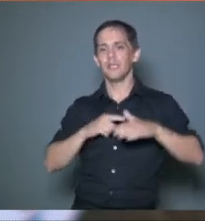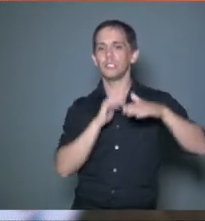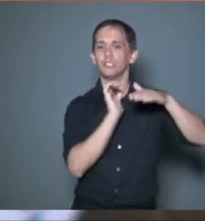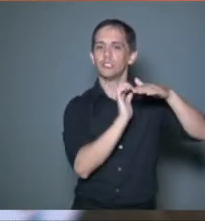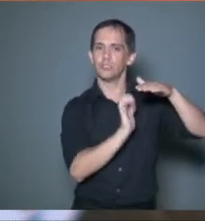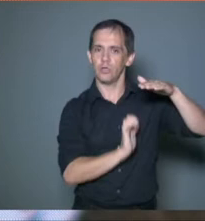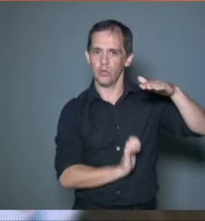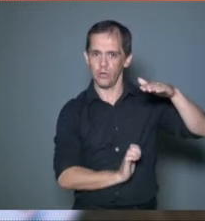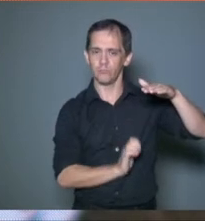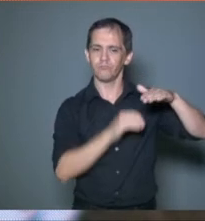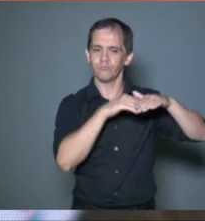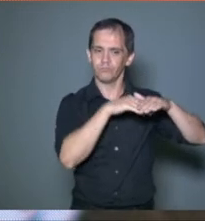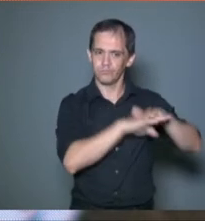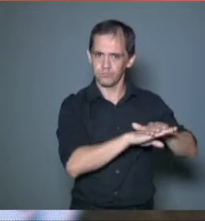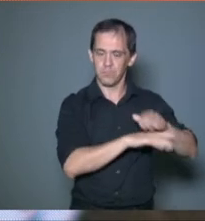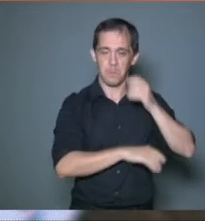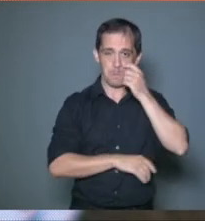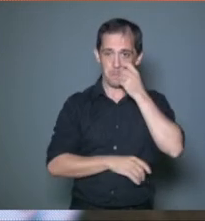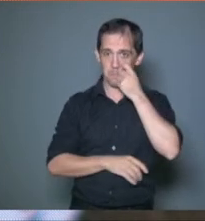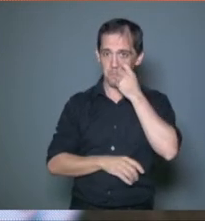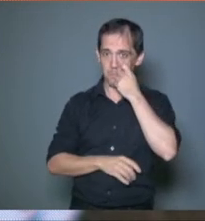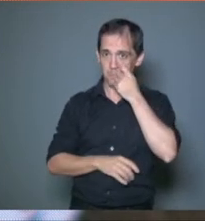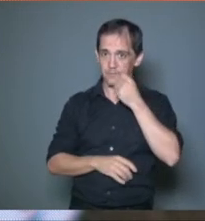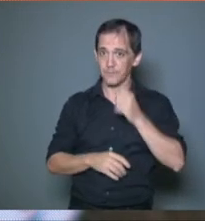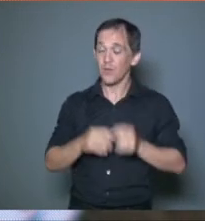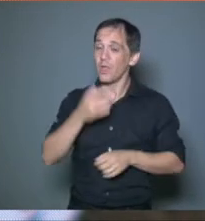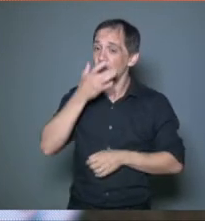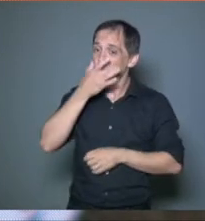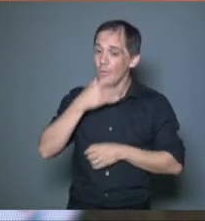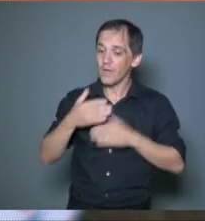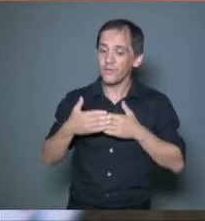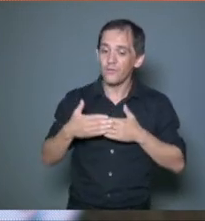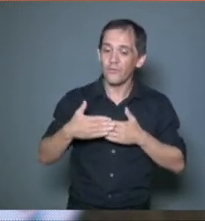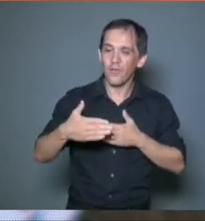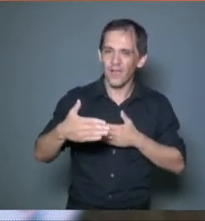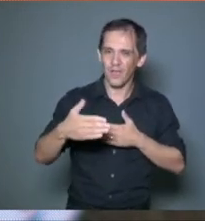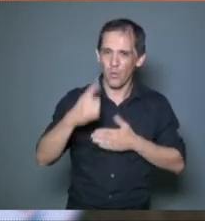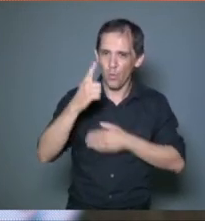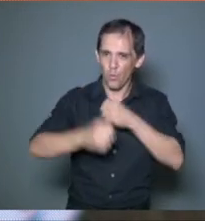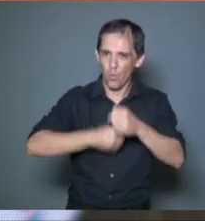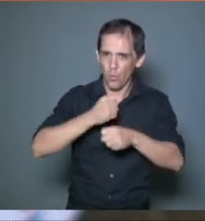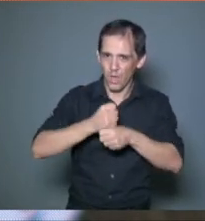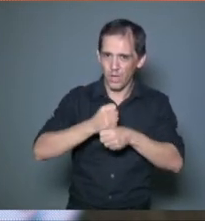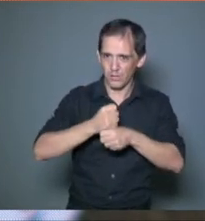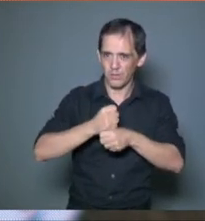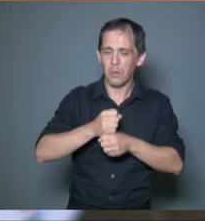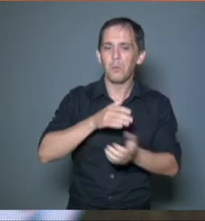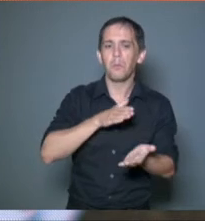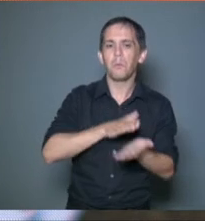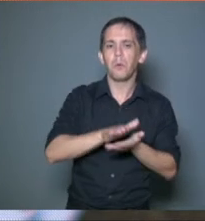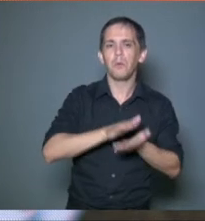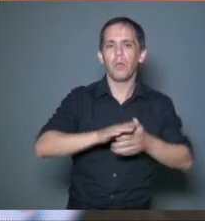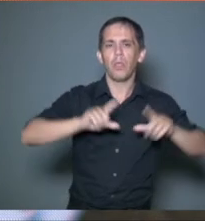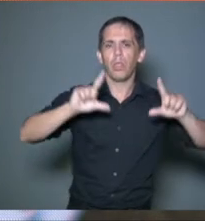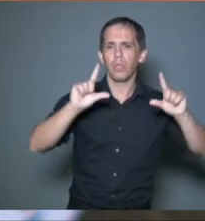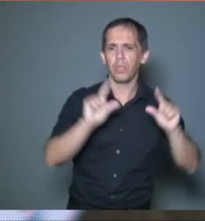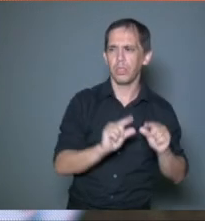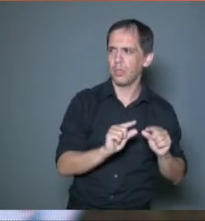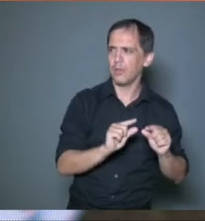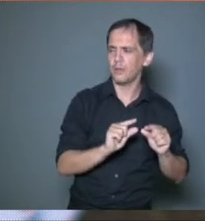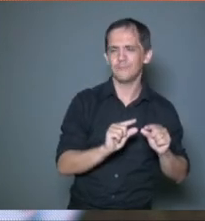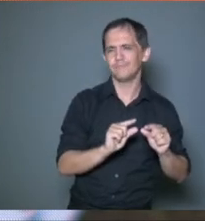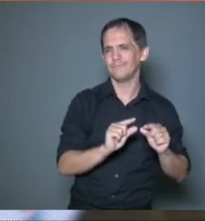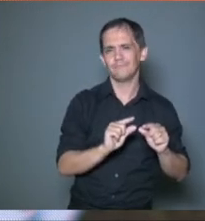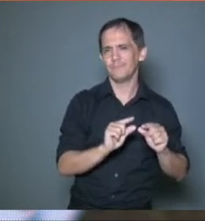So we've grown our stock. So in the first year, I don't think that's going to be significant drop